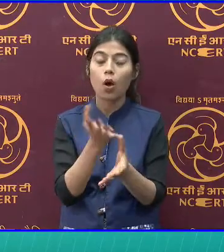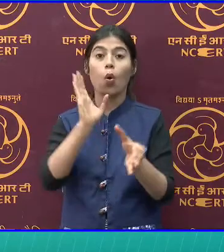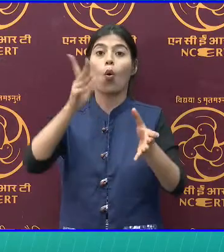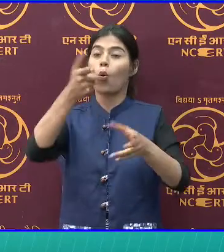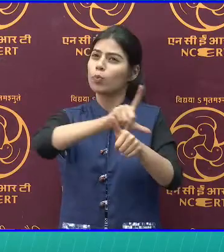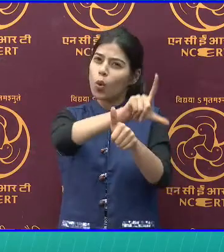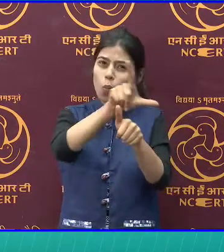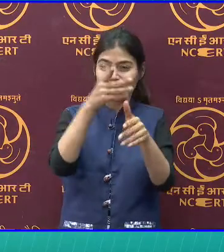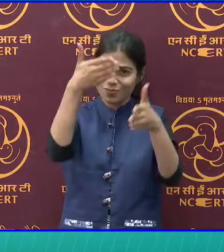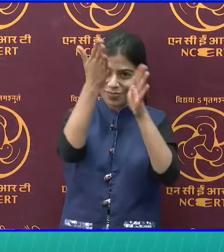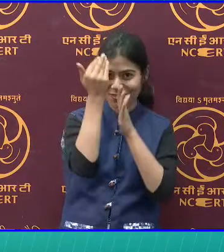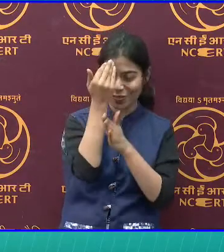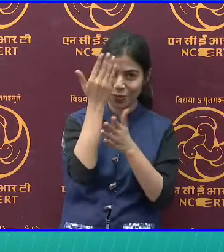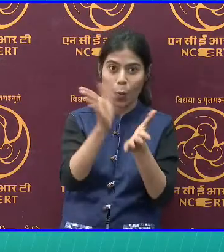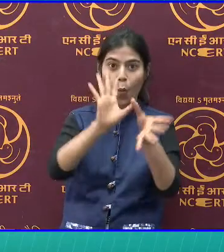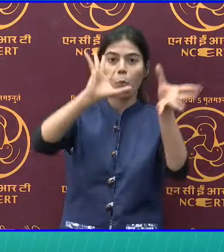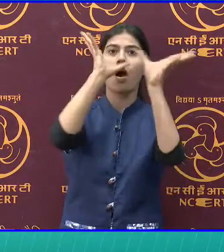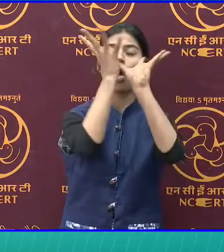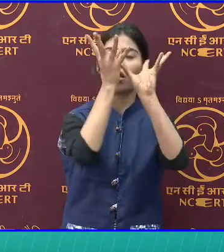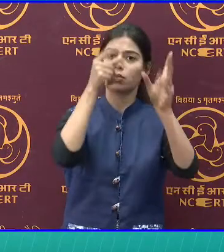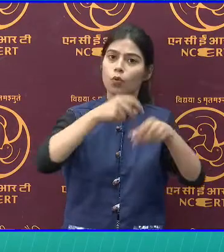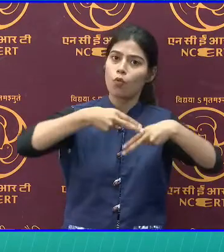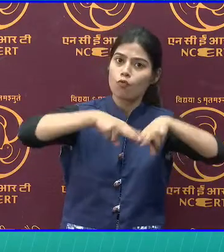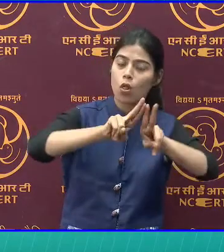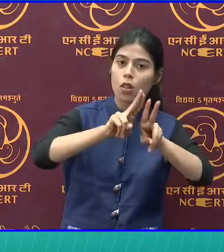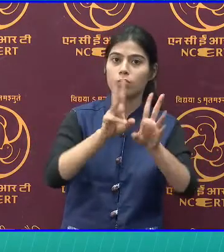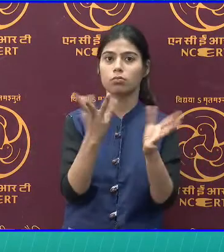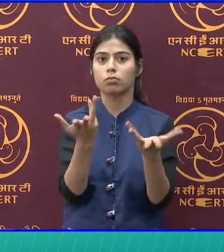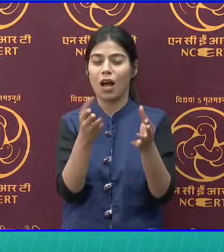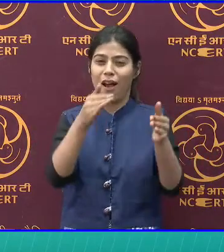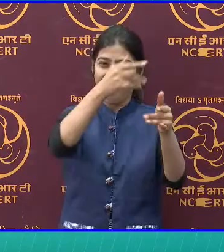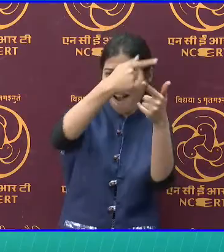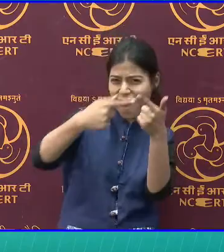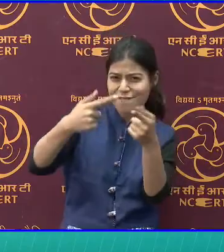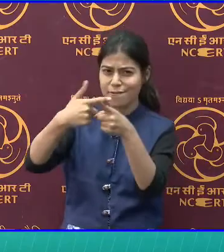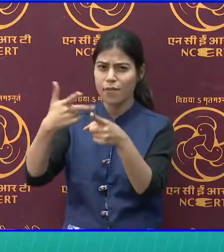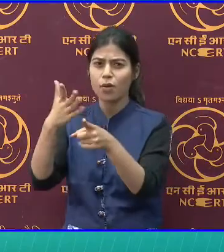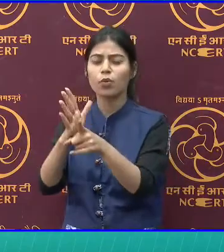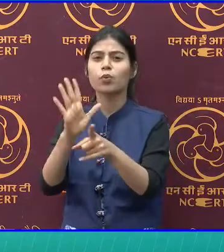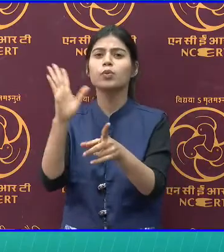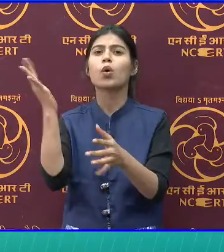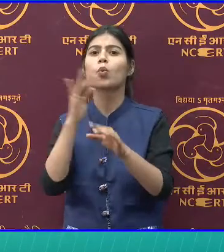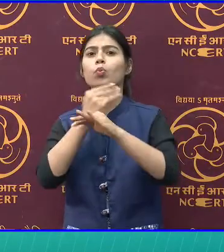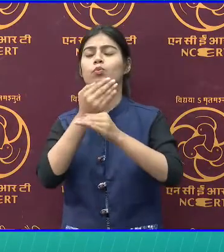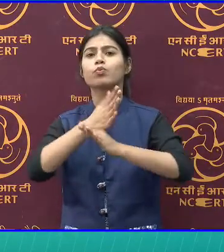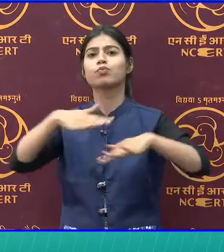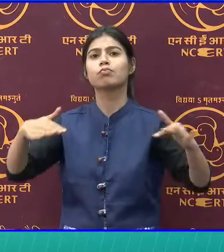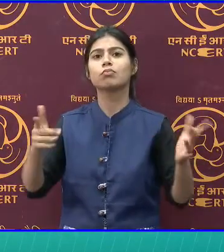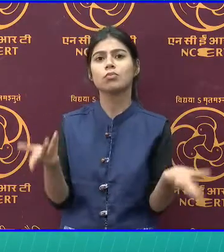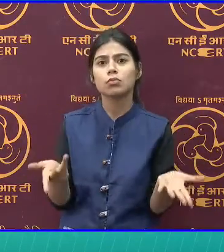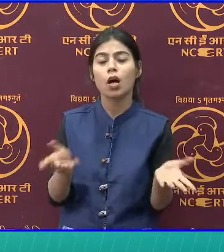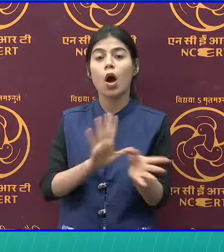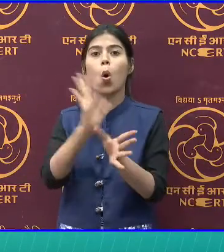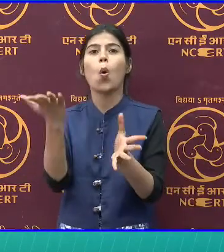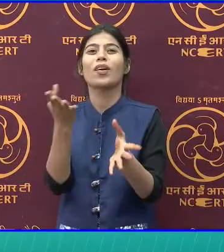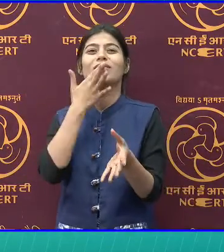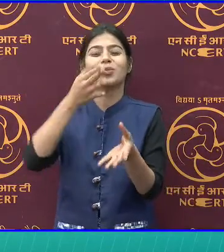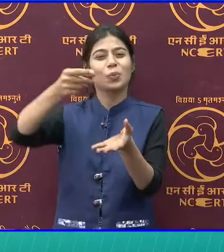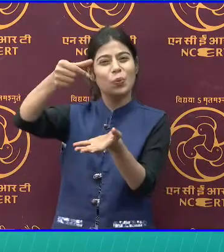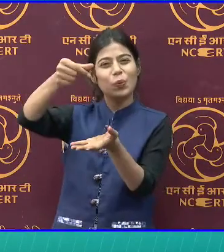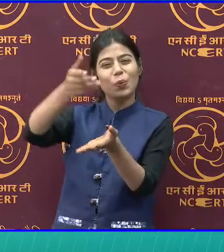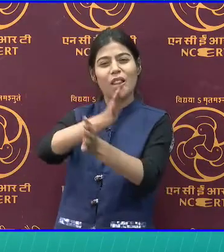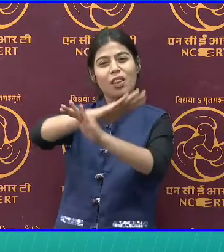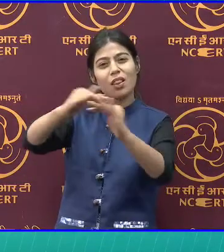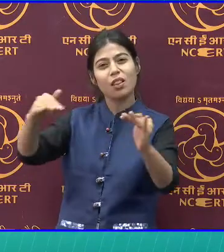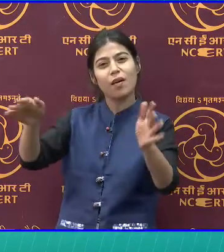ocean. And he says that though the ocean is a desert, nobody is lonely on it because it's full of